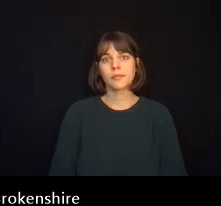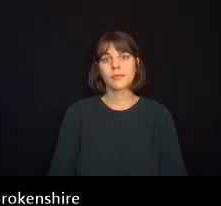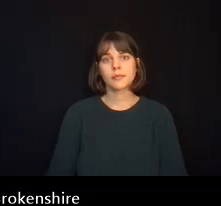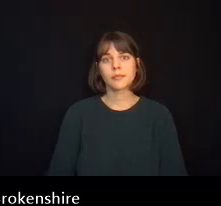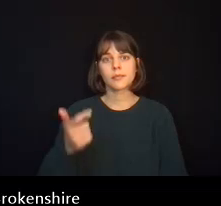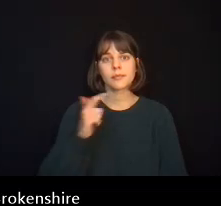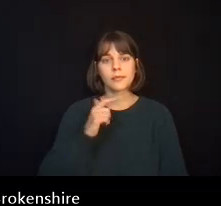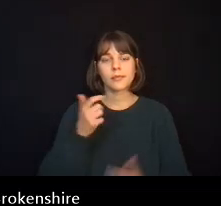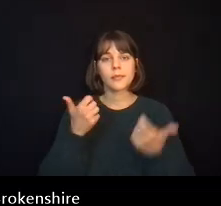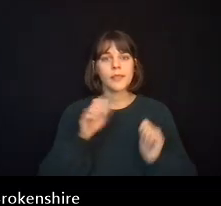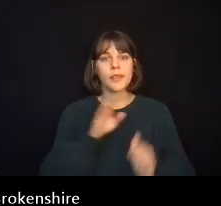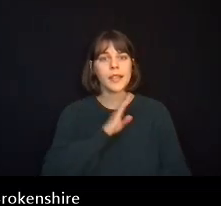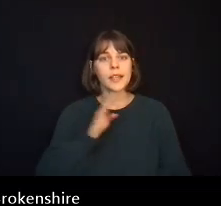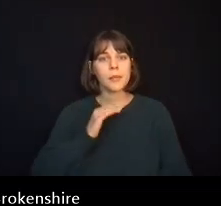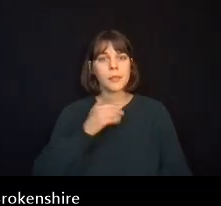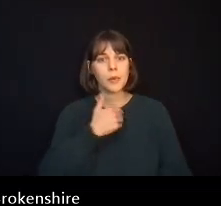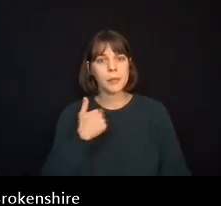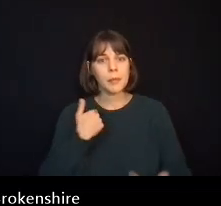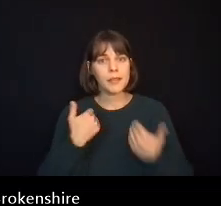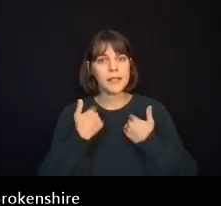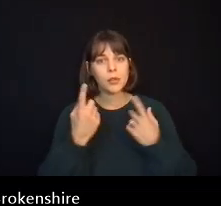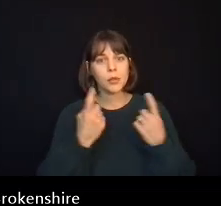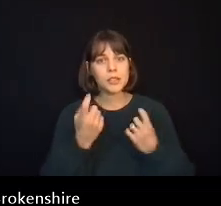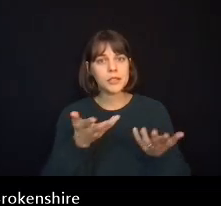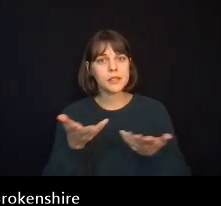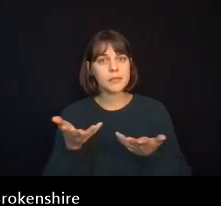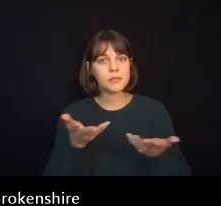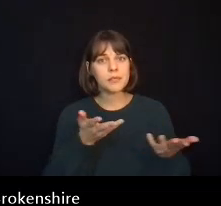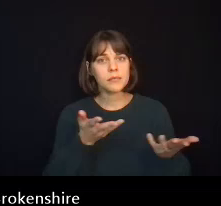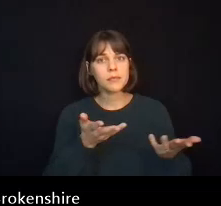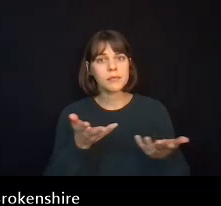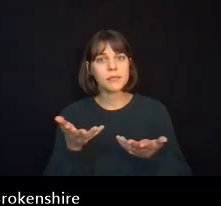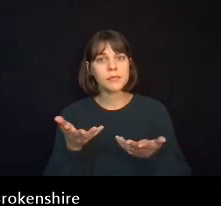Do any board members have questions?